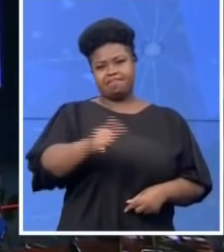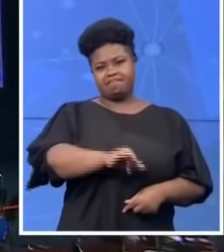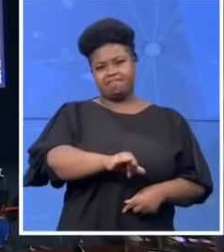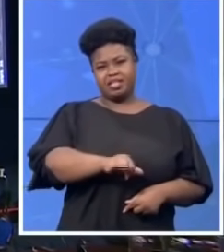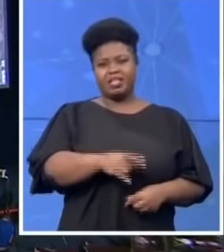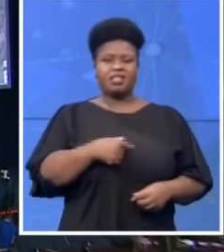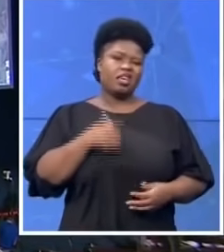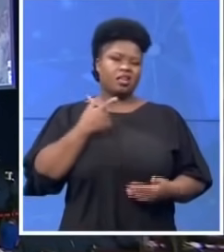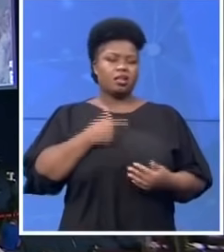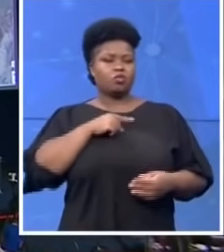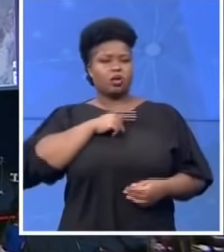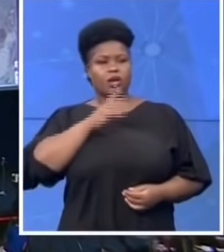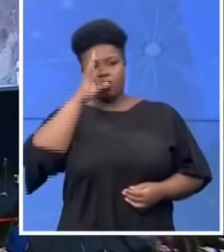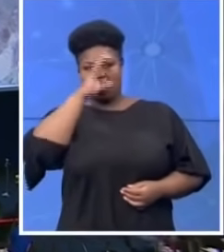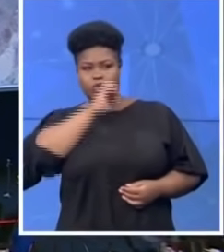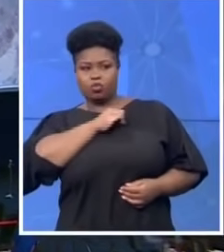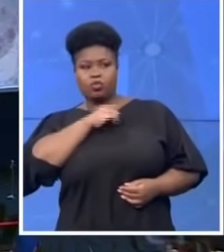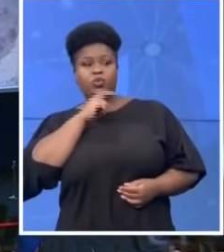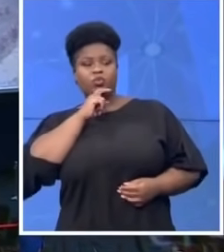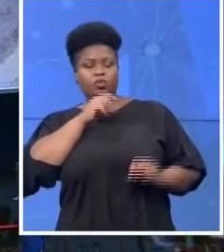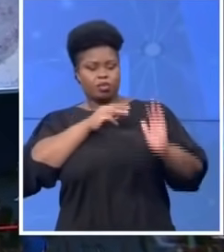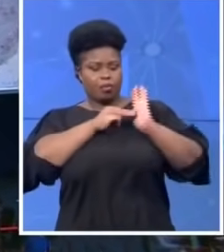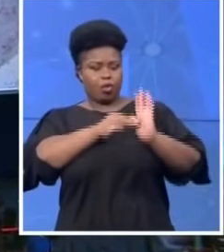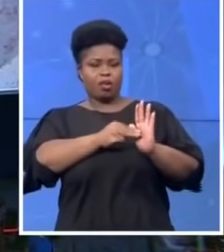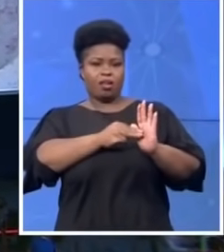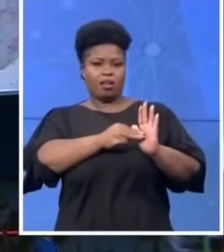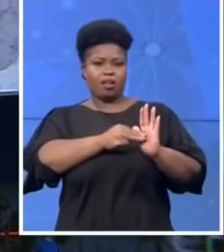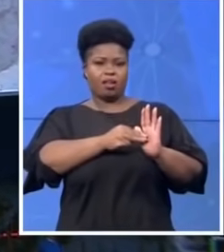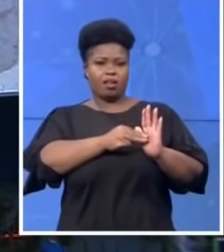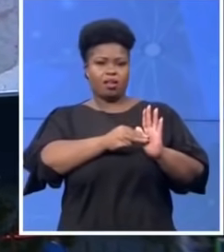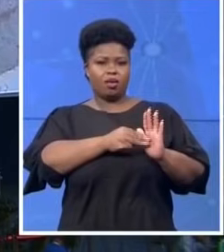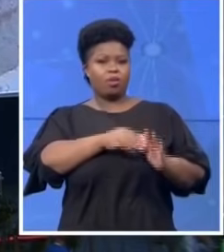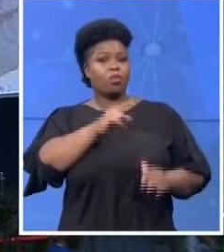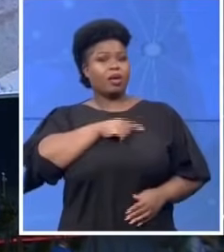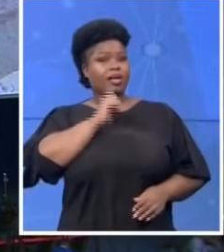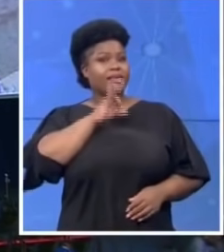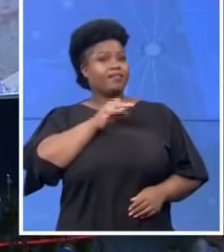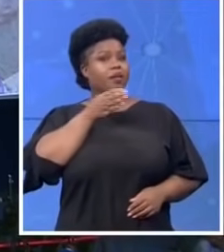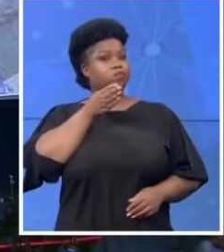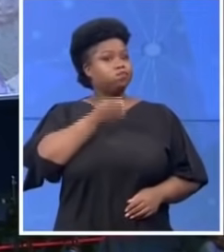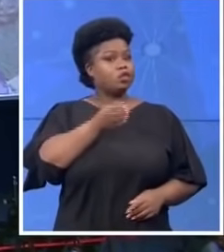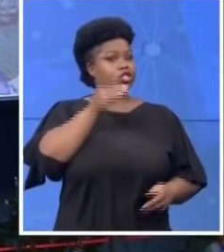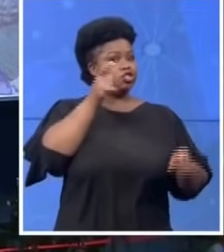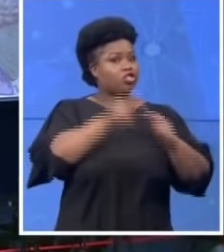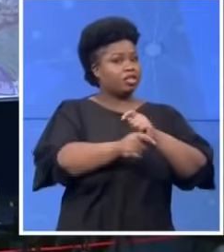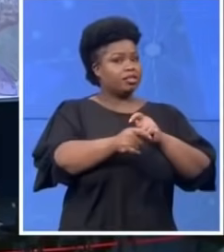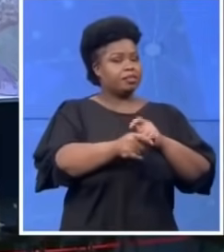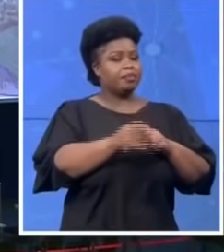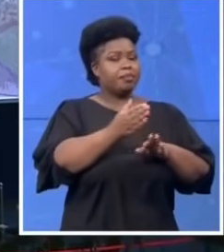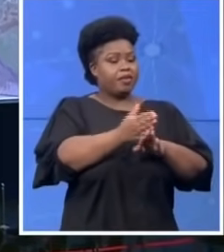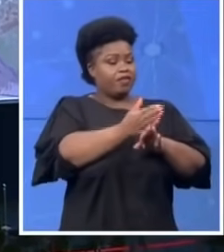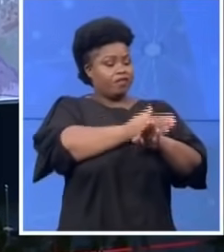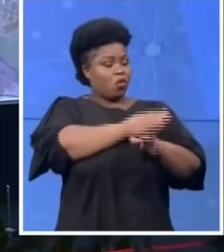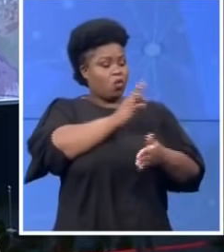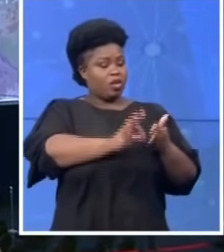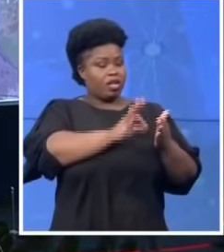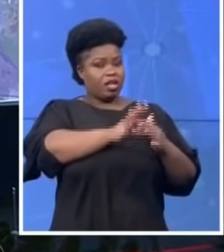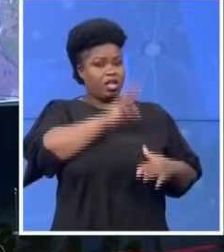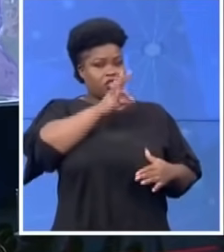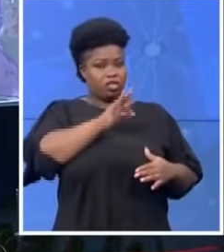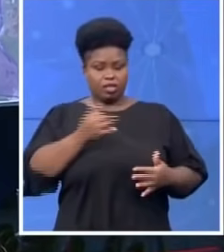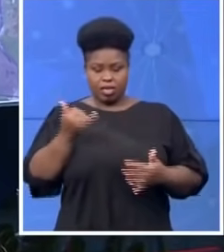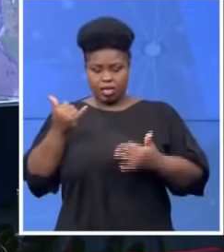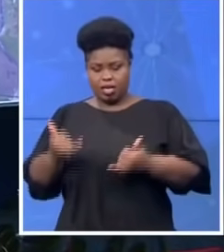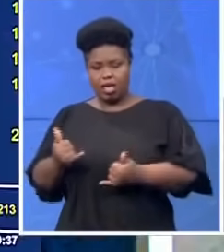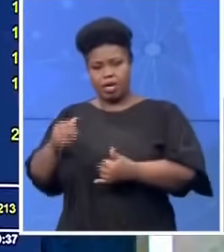that if there is a change from the previous to the current election for a particular voting district or a few voting districts that belong